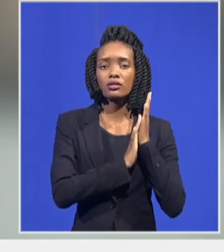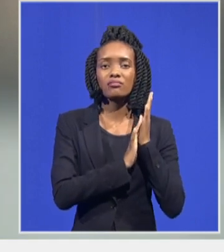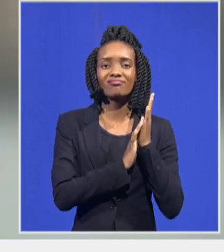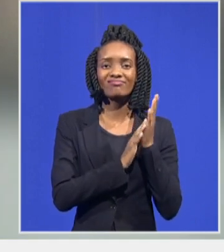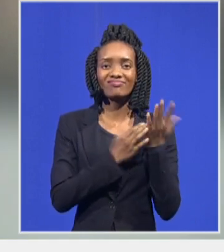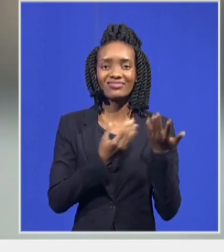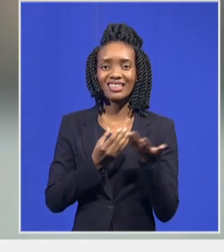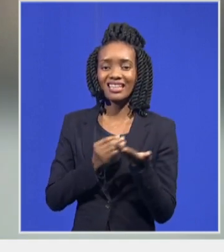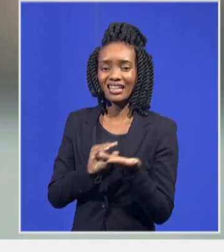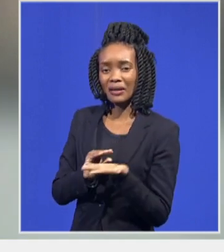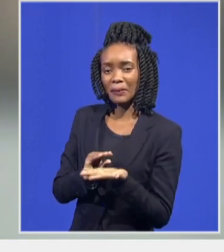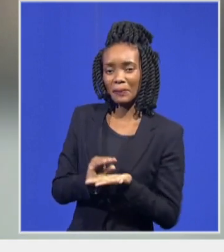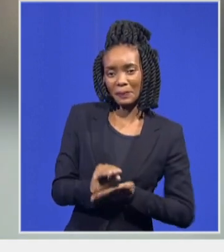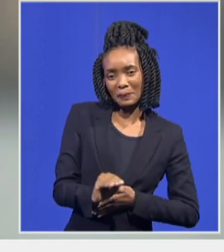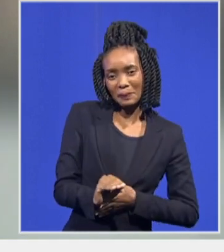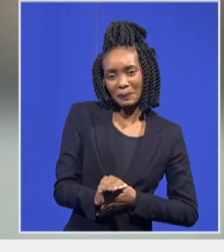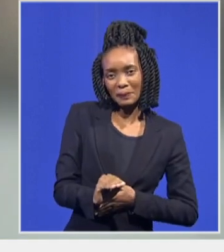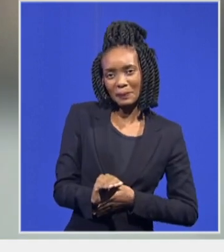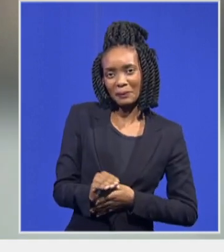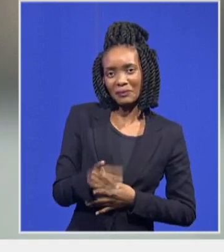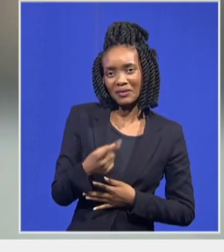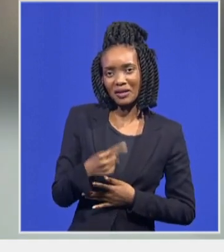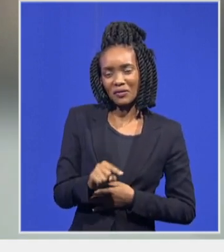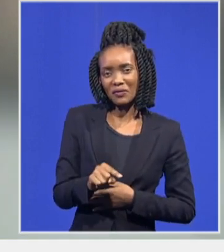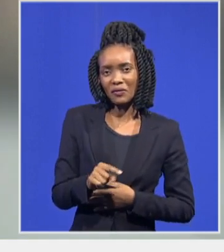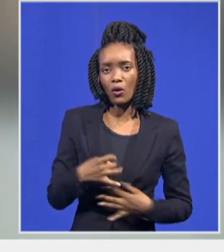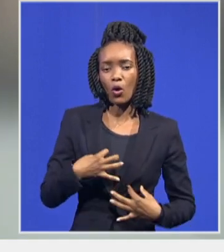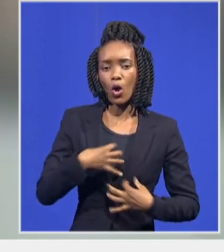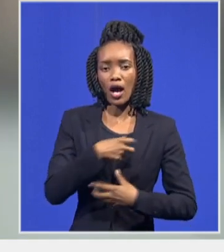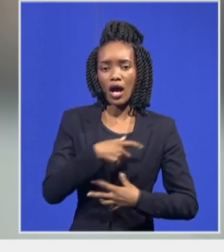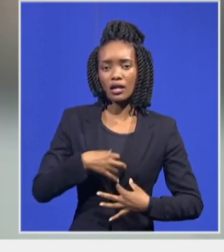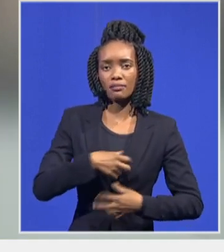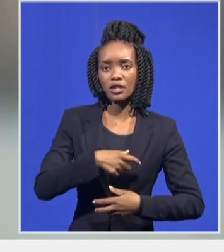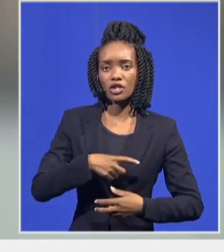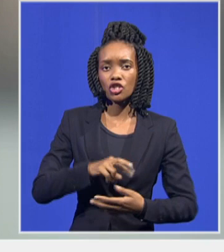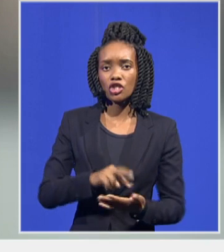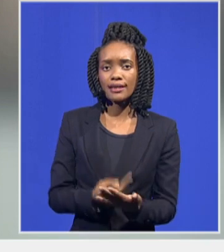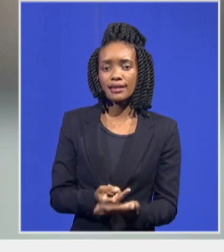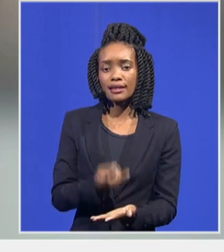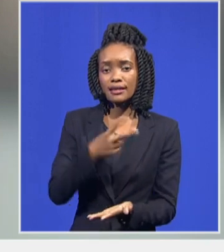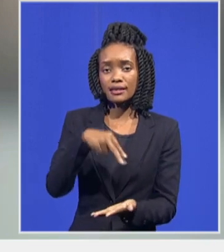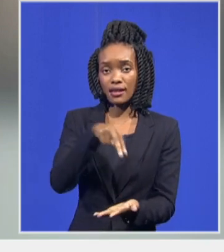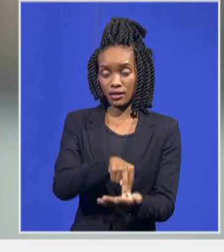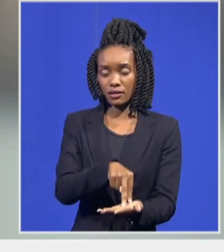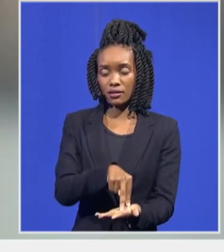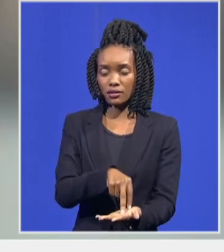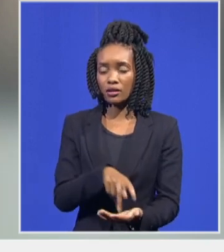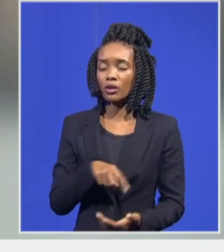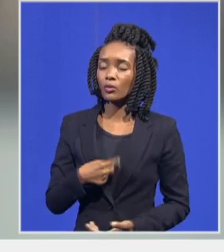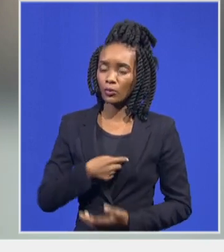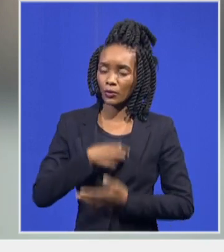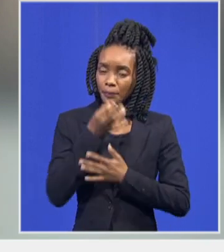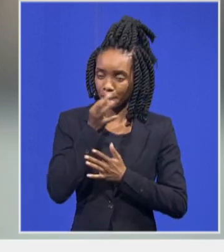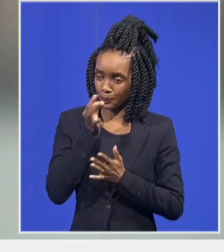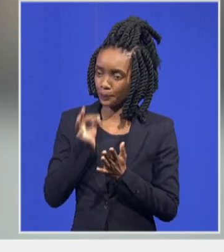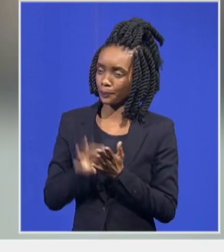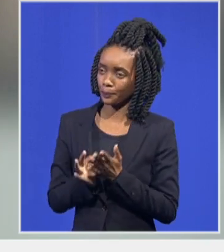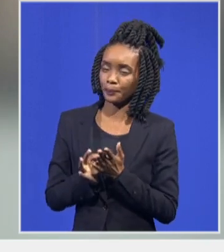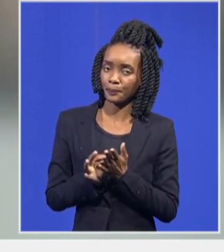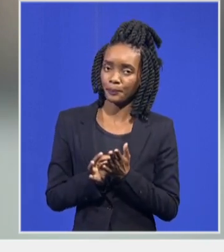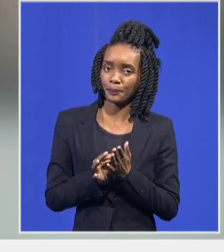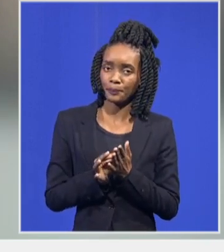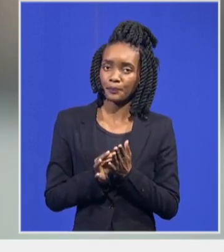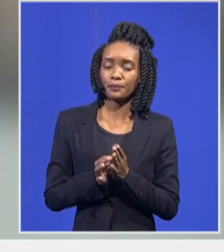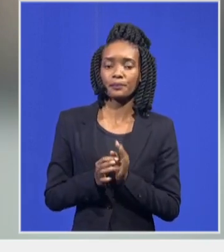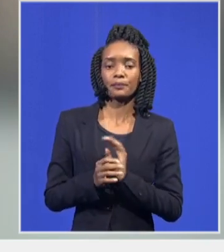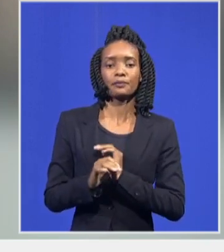in adaptation and resilience. And we make a strong recommendation that the JET IP needs